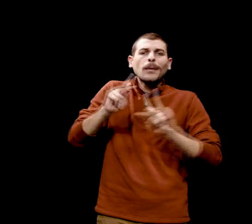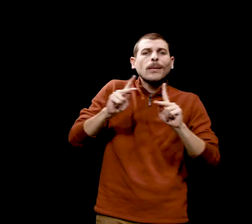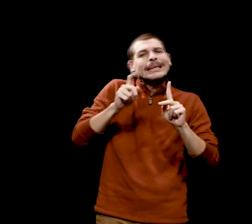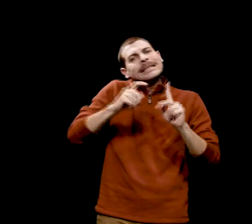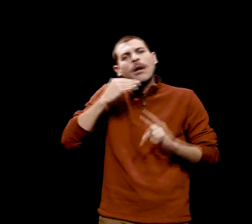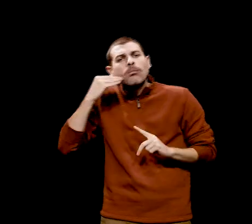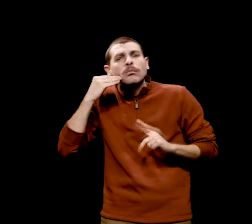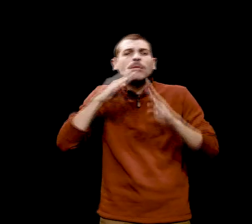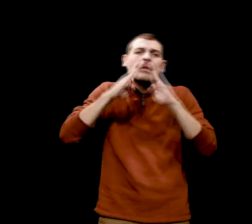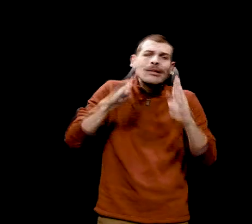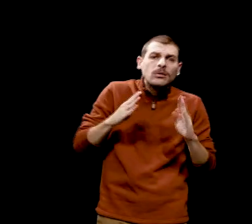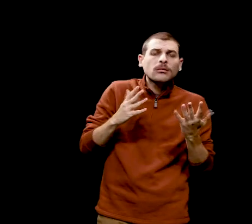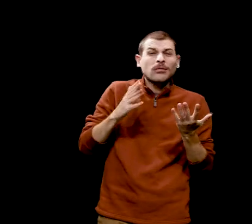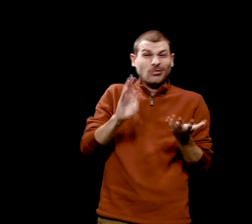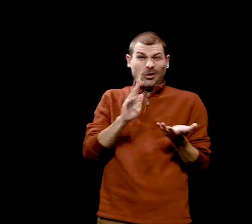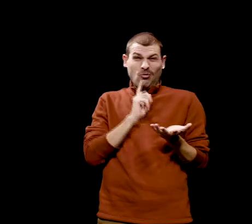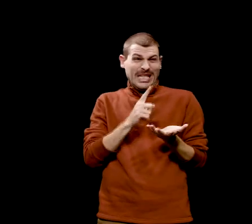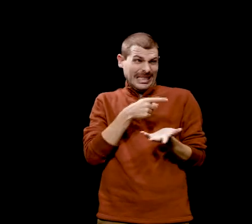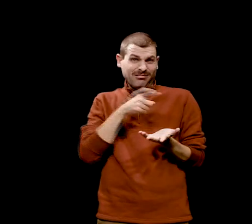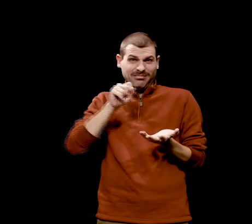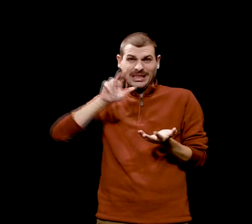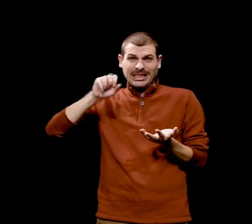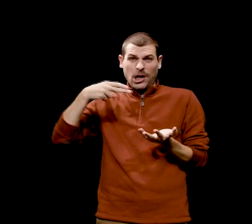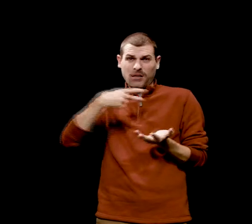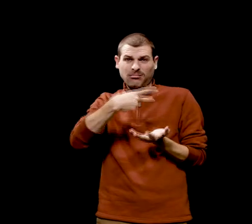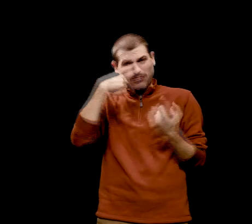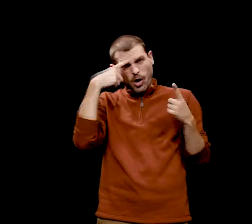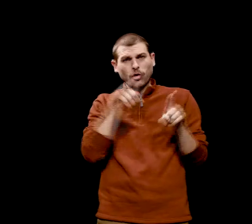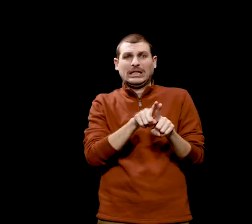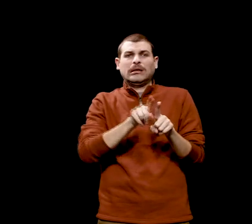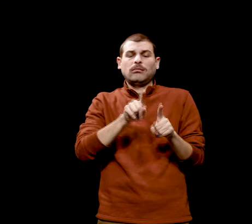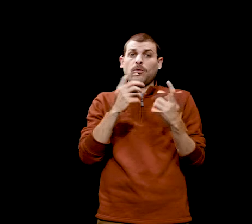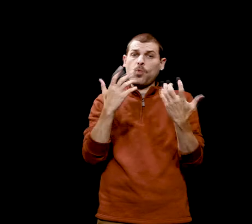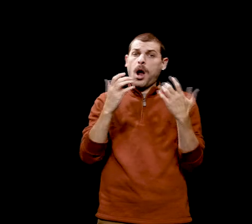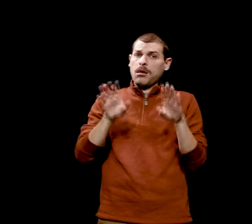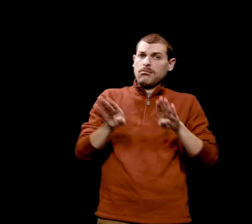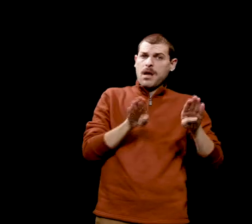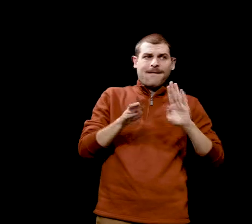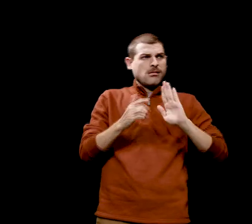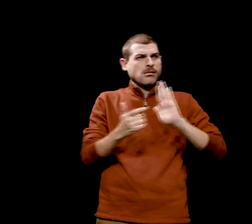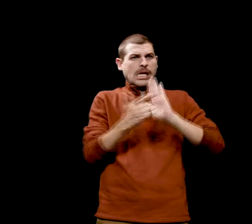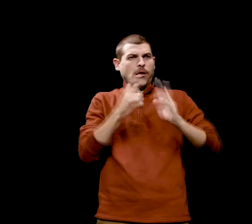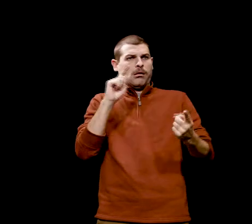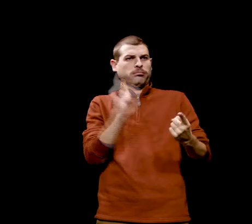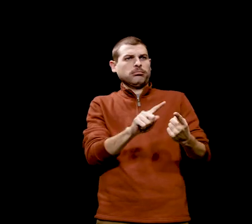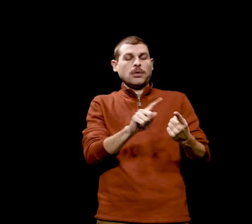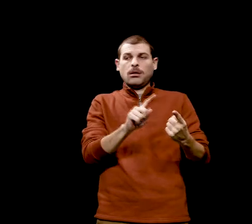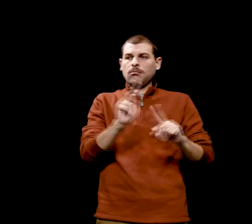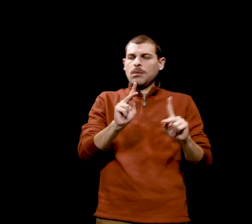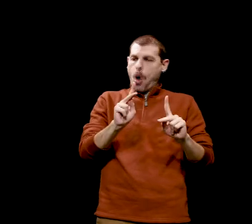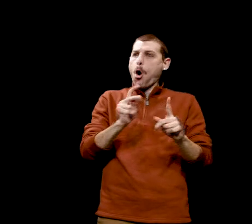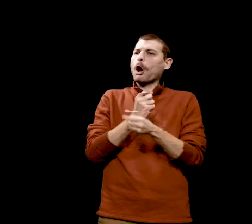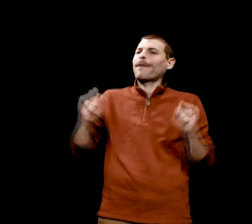upstream. Sarah and I are in agreement. If you want to reduce criminal activity and you want to improve community safety, it's about